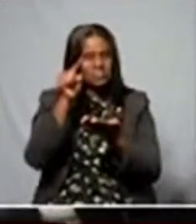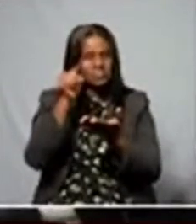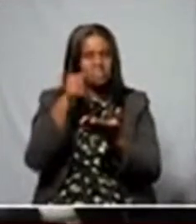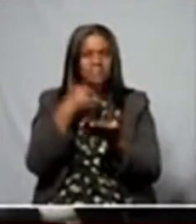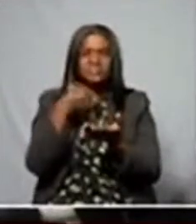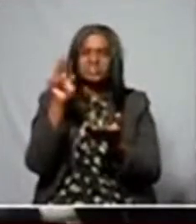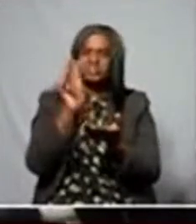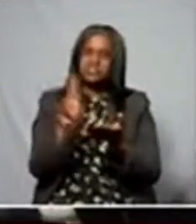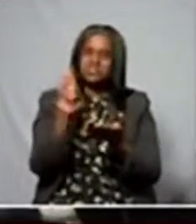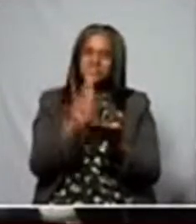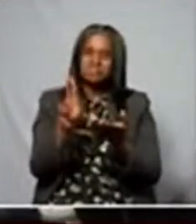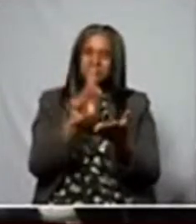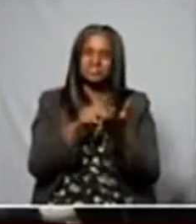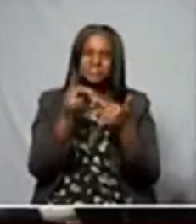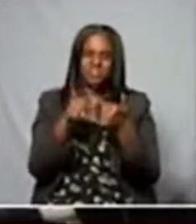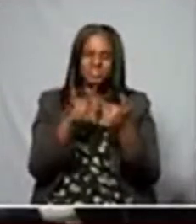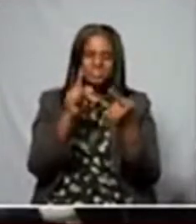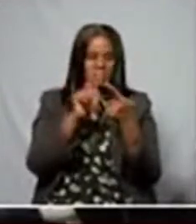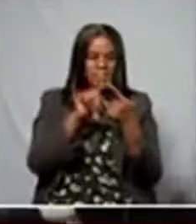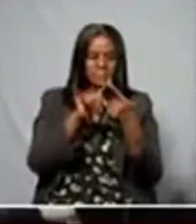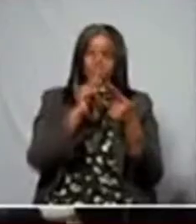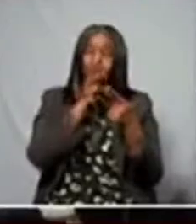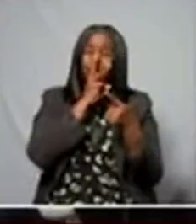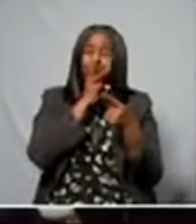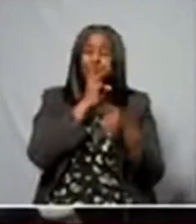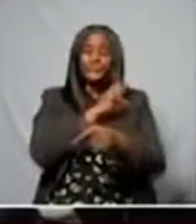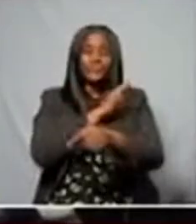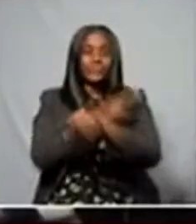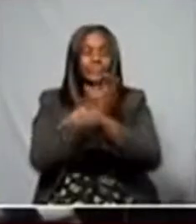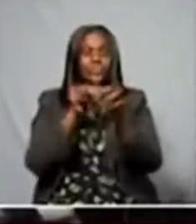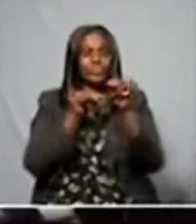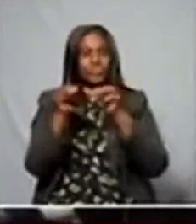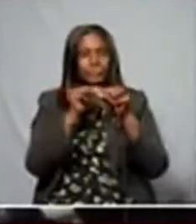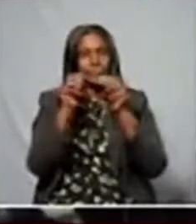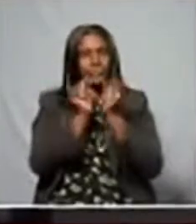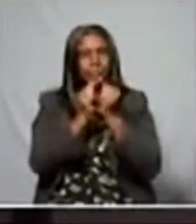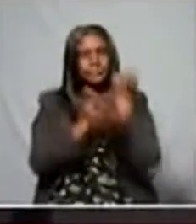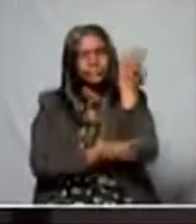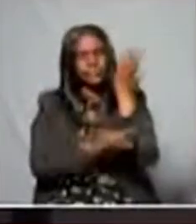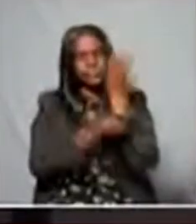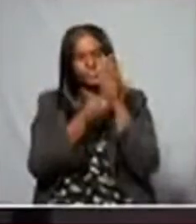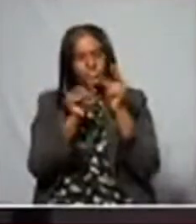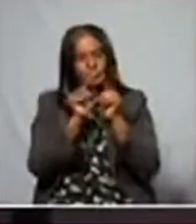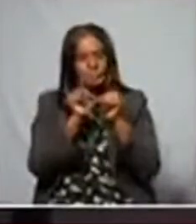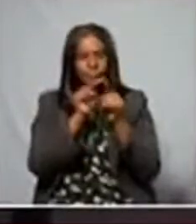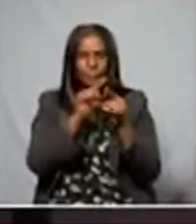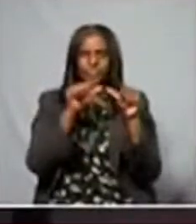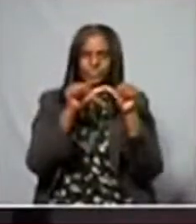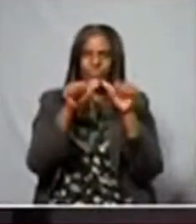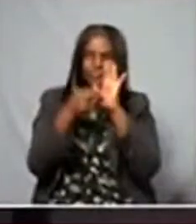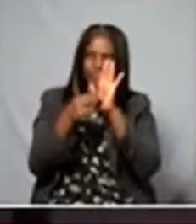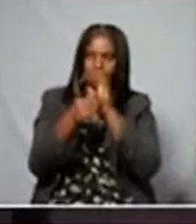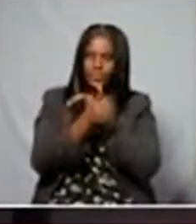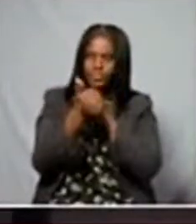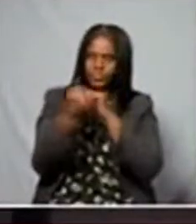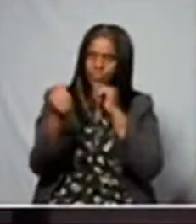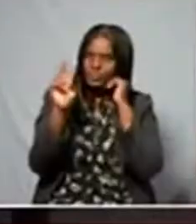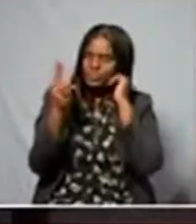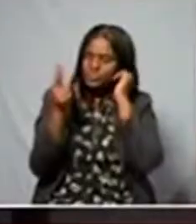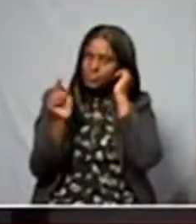the program 1, Water Resource Management and Development. And of course, this will still apply to the other